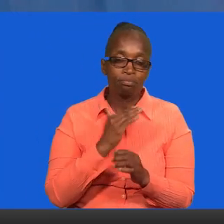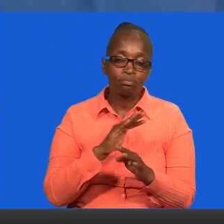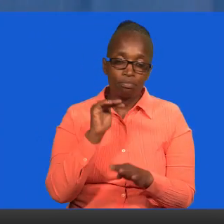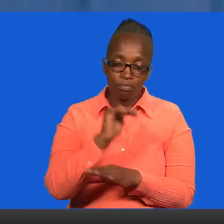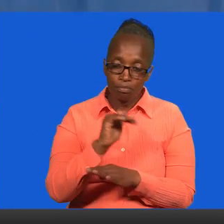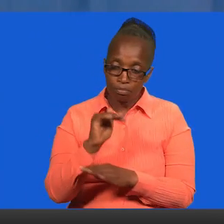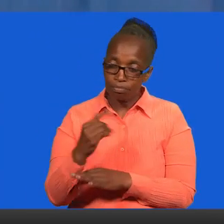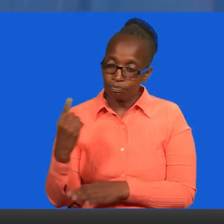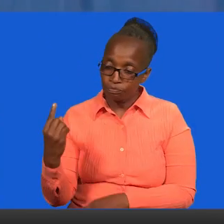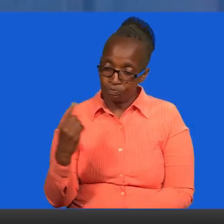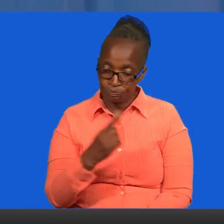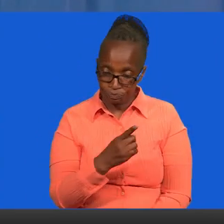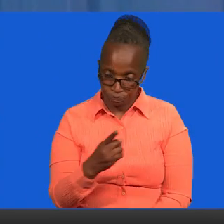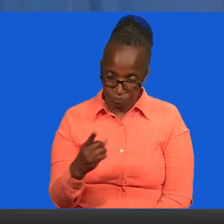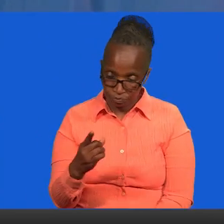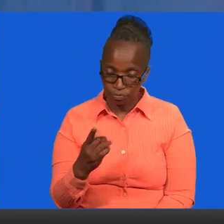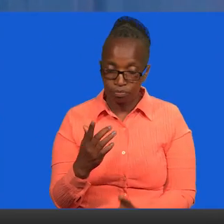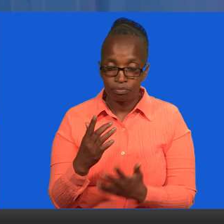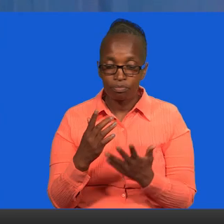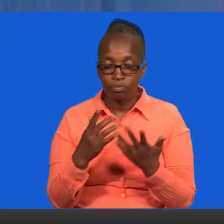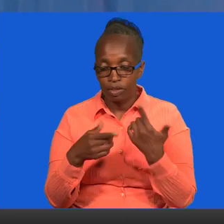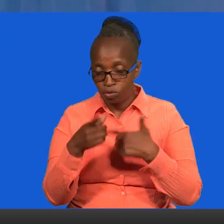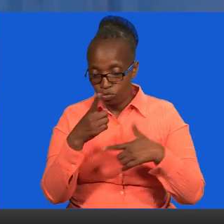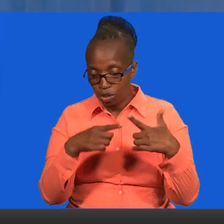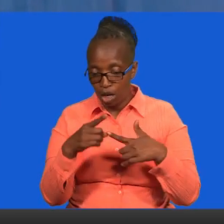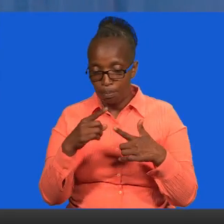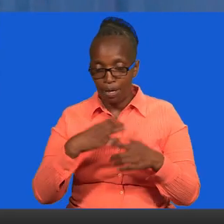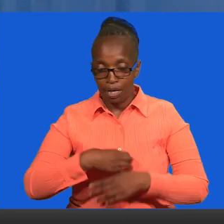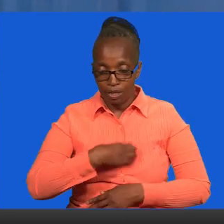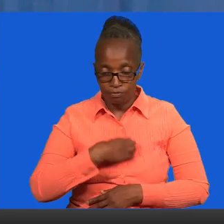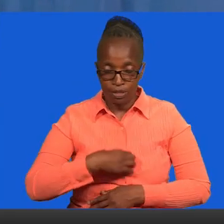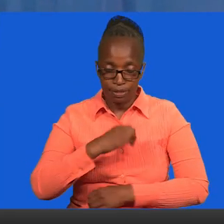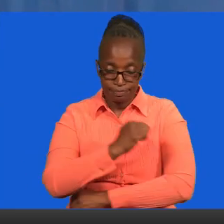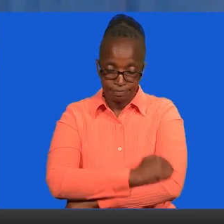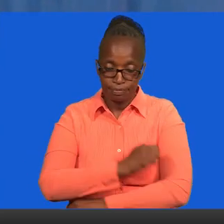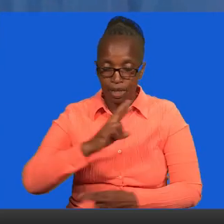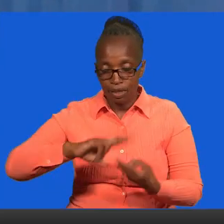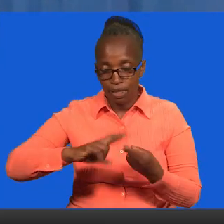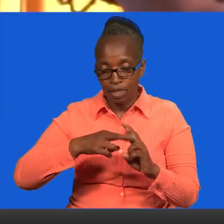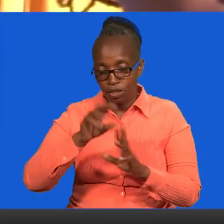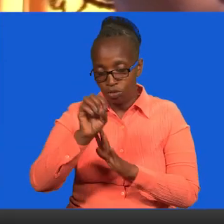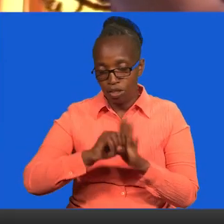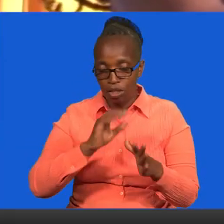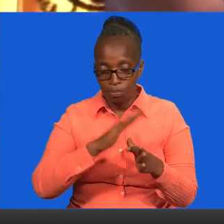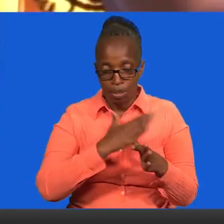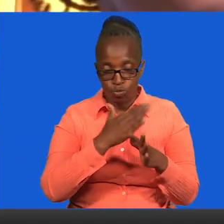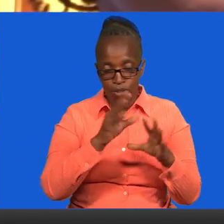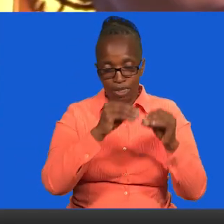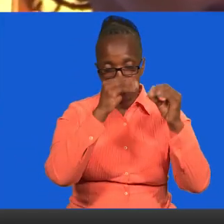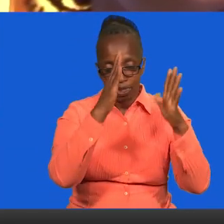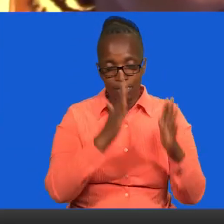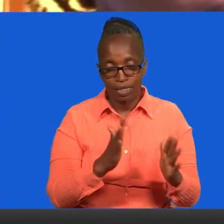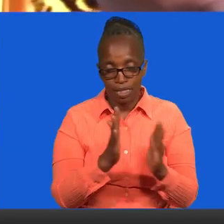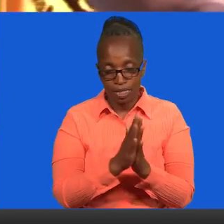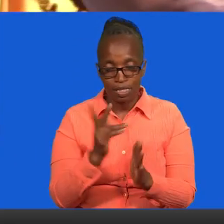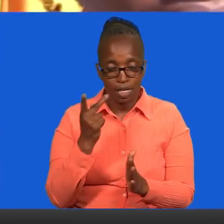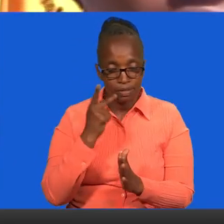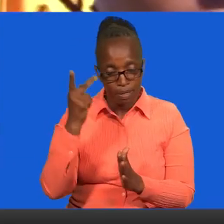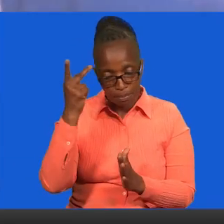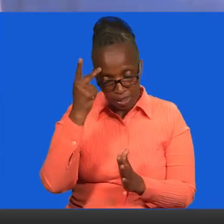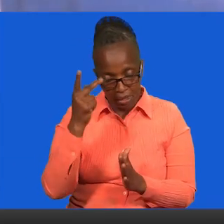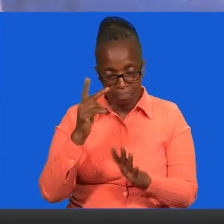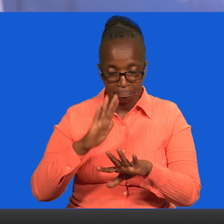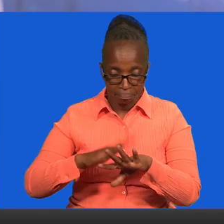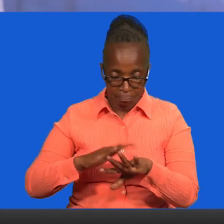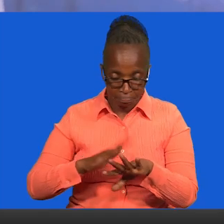I would like to urge you to come to our school. Uhusiano wa wazazi na walimu ni muhimu